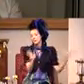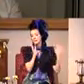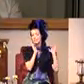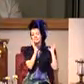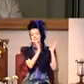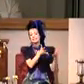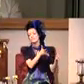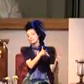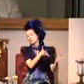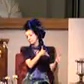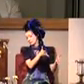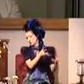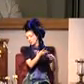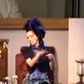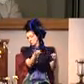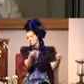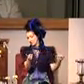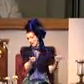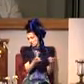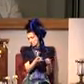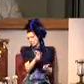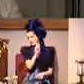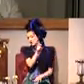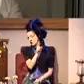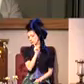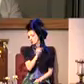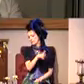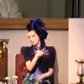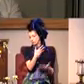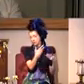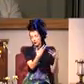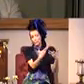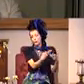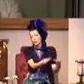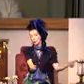in the place that it needs to be, gone.